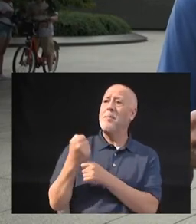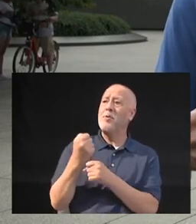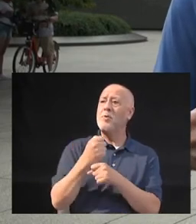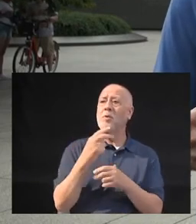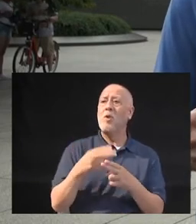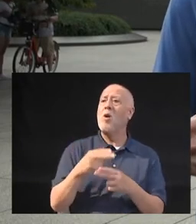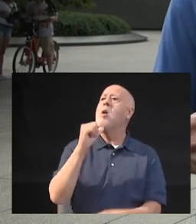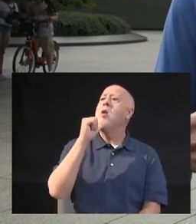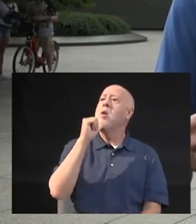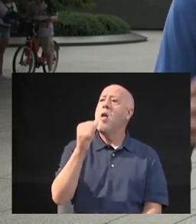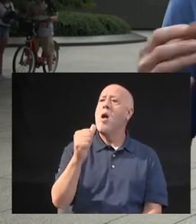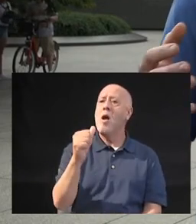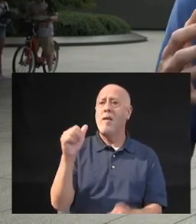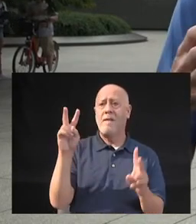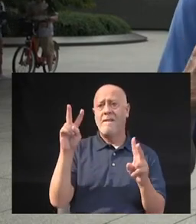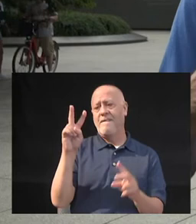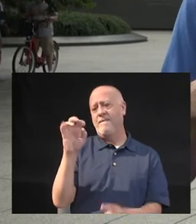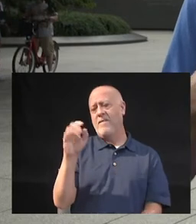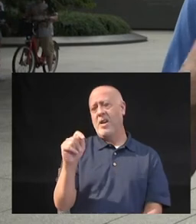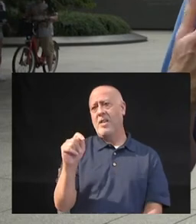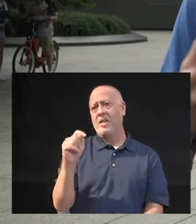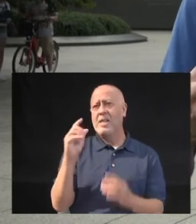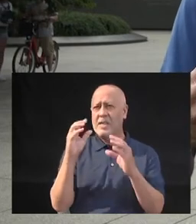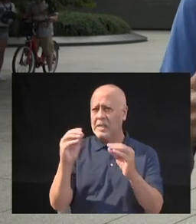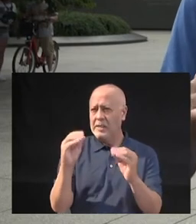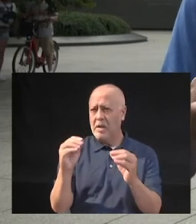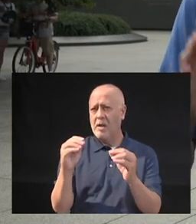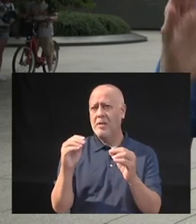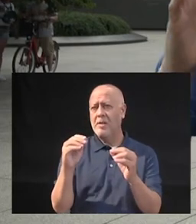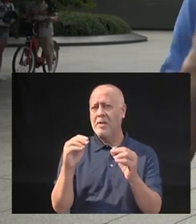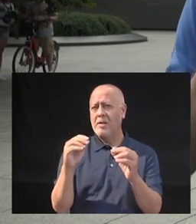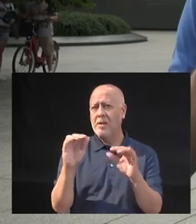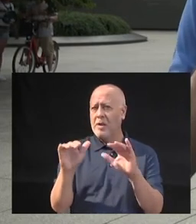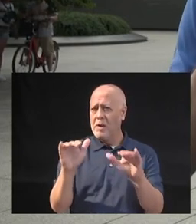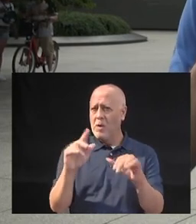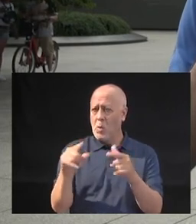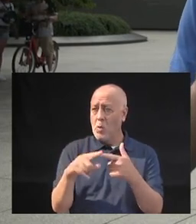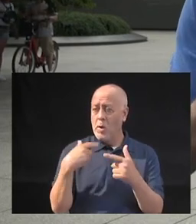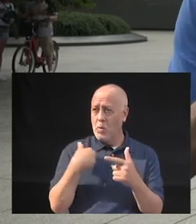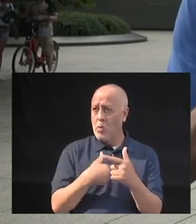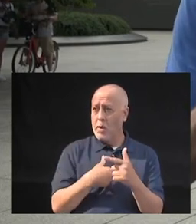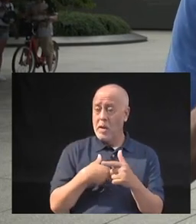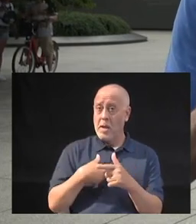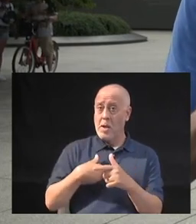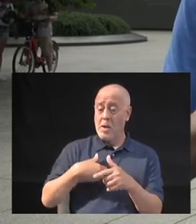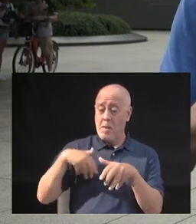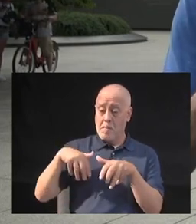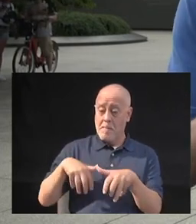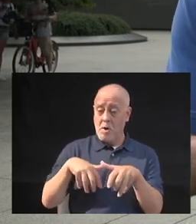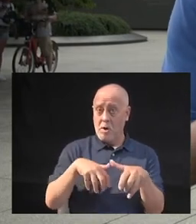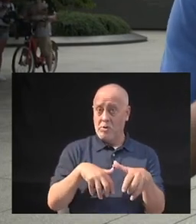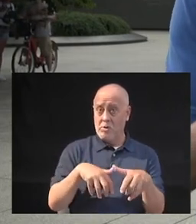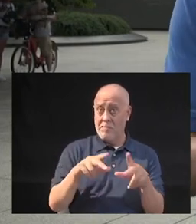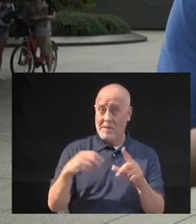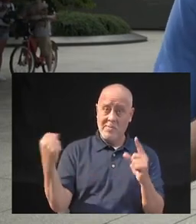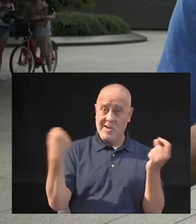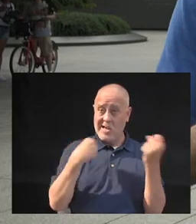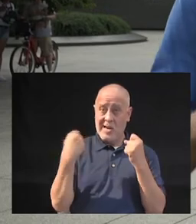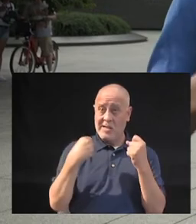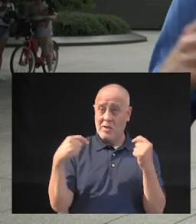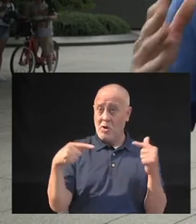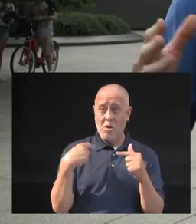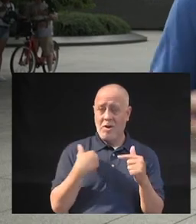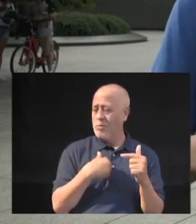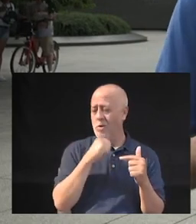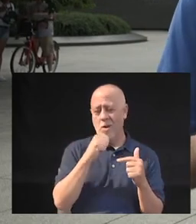called nonviolent protest. He taught his followers, he said, listen, when we march and people hit us or hurt us,